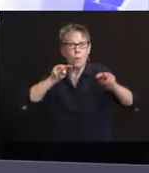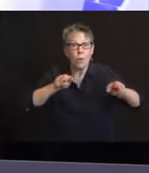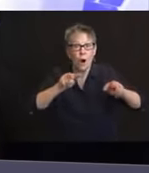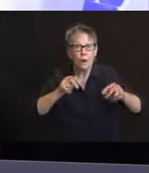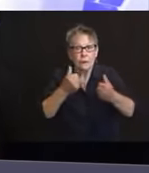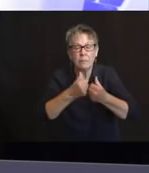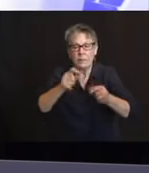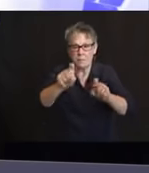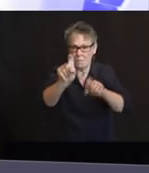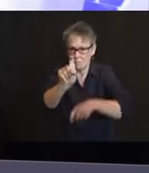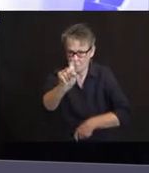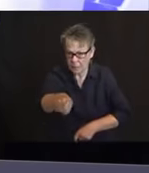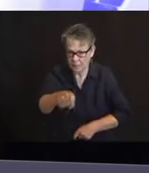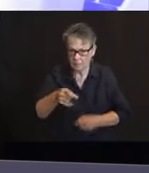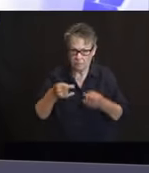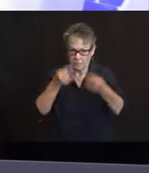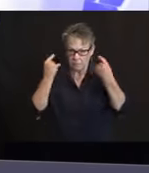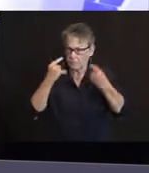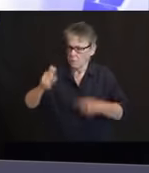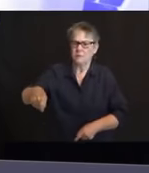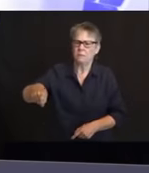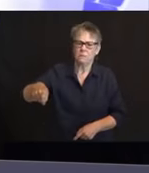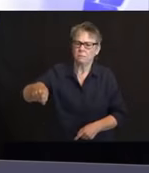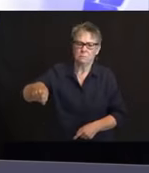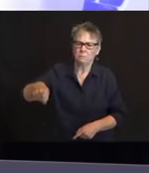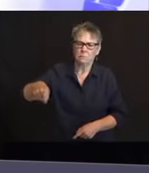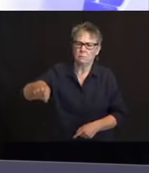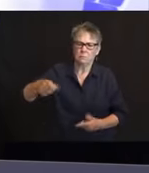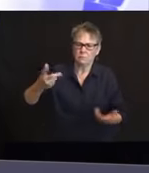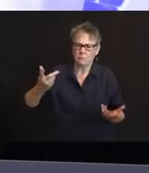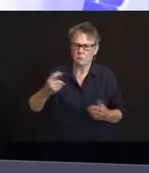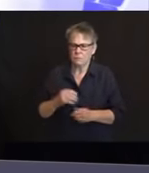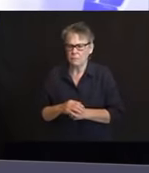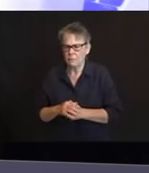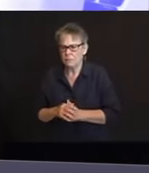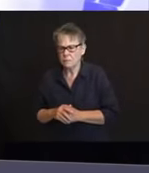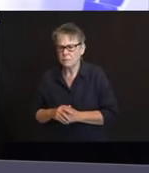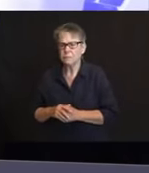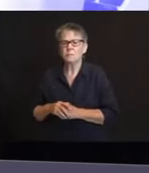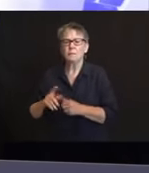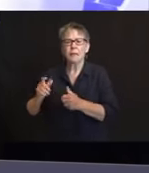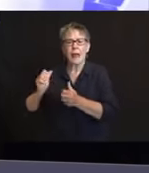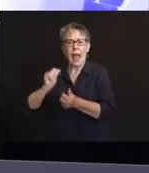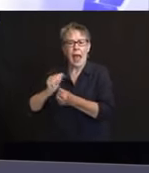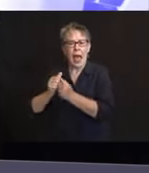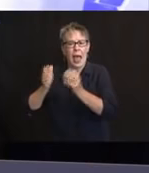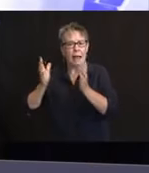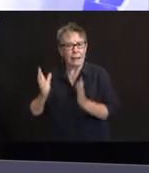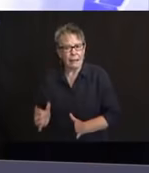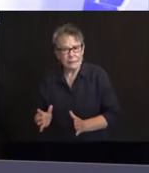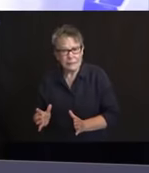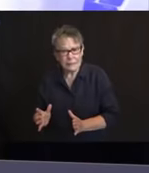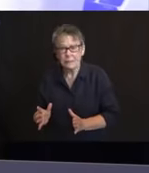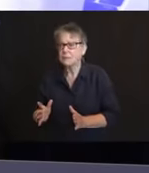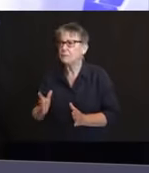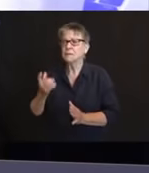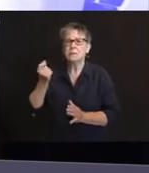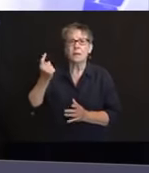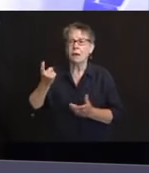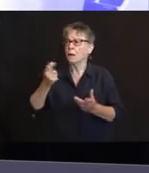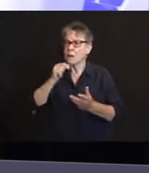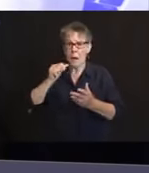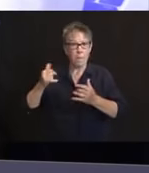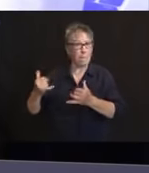during periods of physical activity. Any equipment sharing must be limited. All shared objects must be cleaned